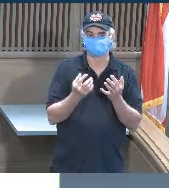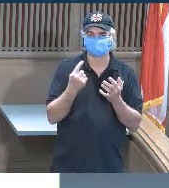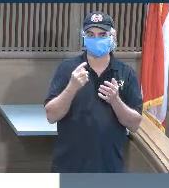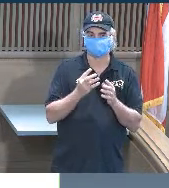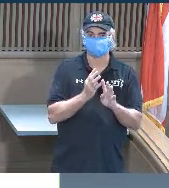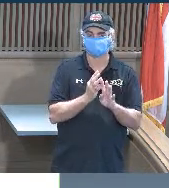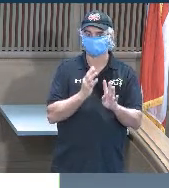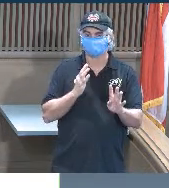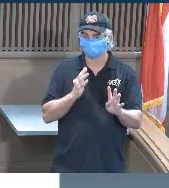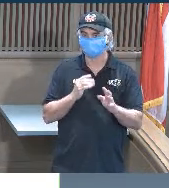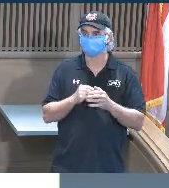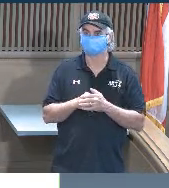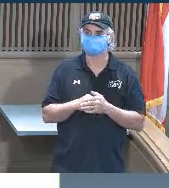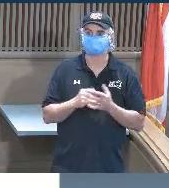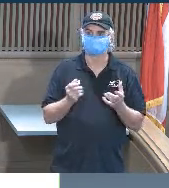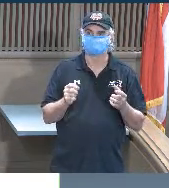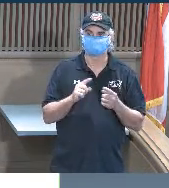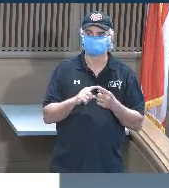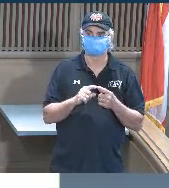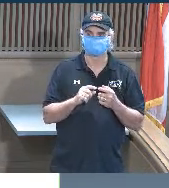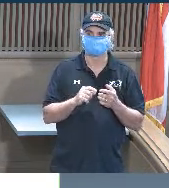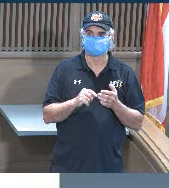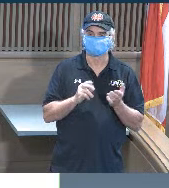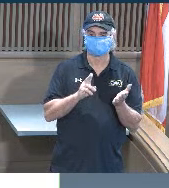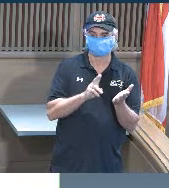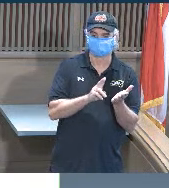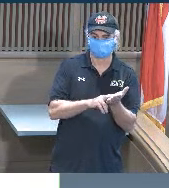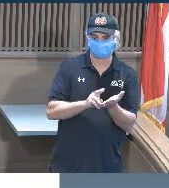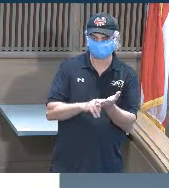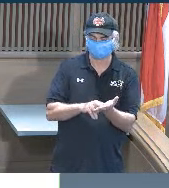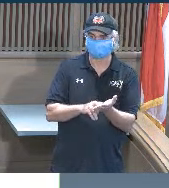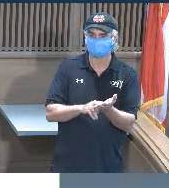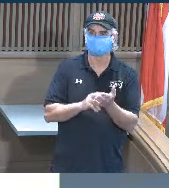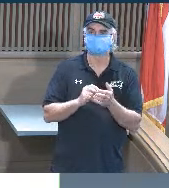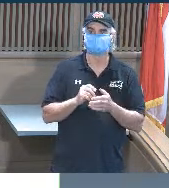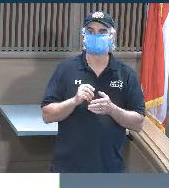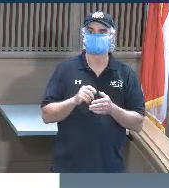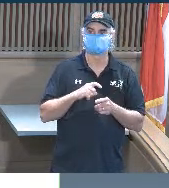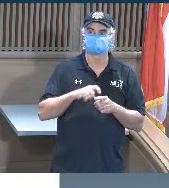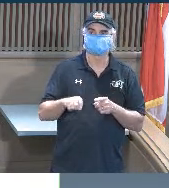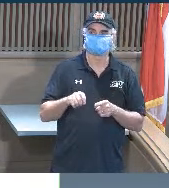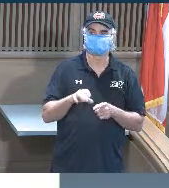If you want to pre-register, one option is to call this number